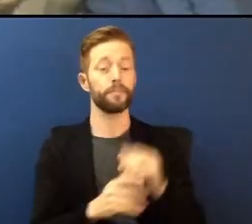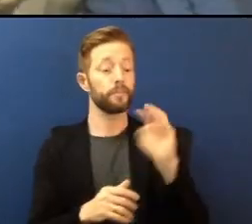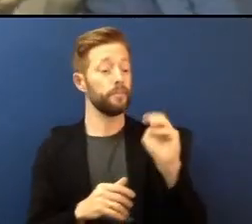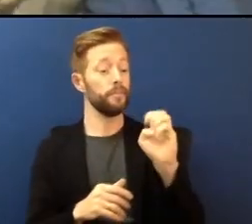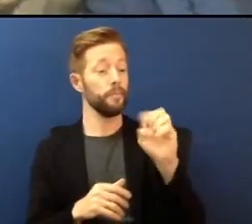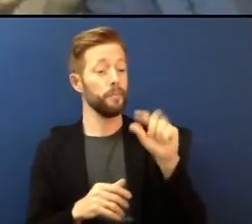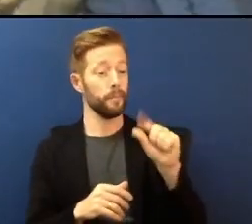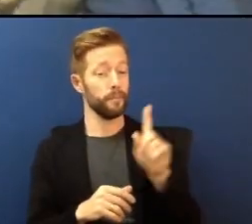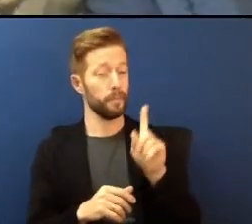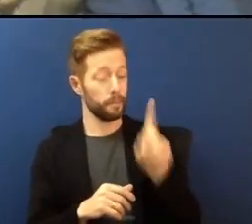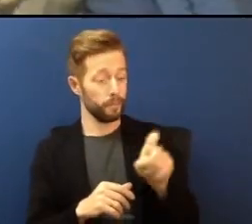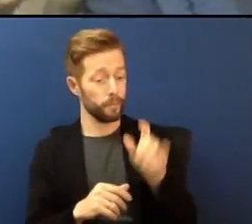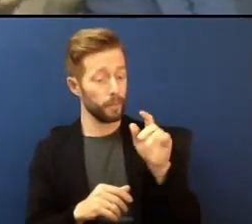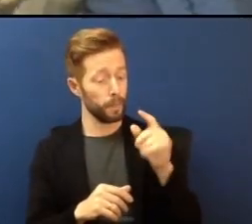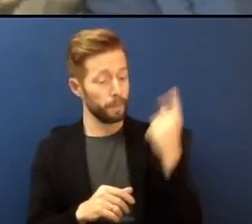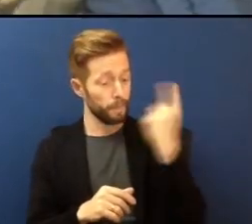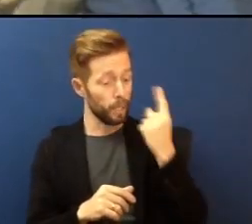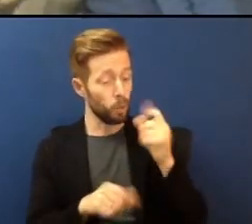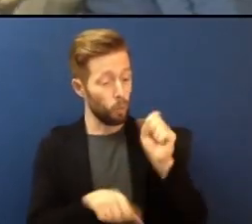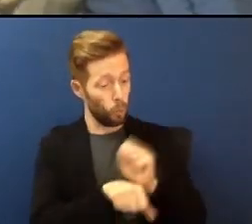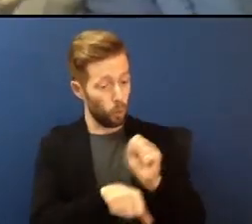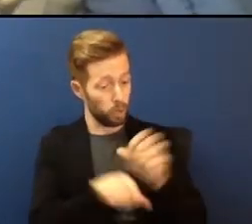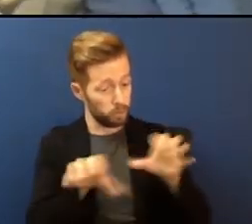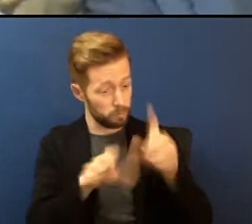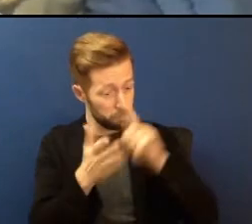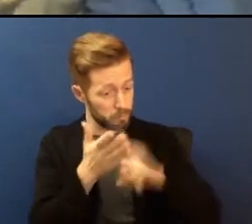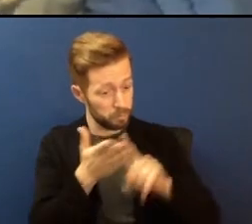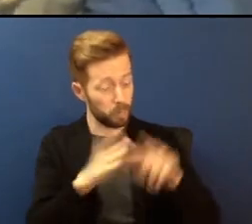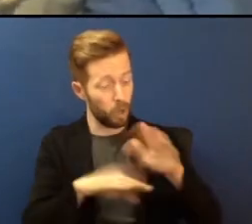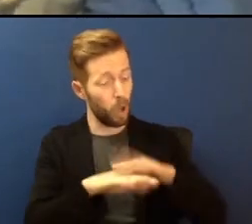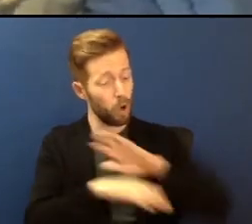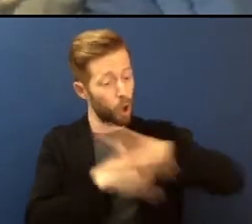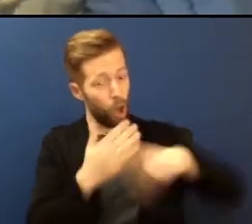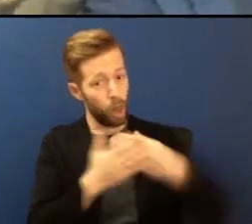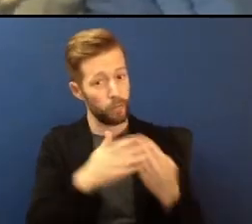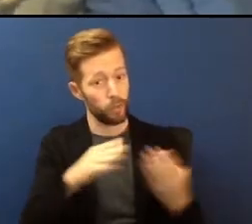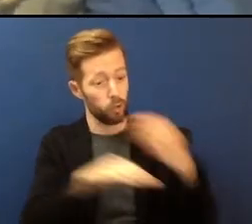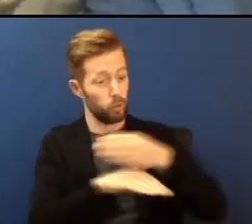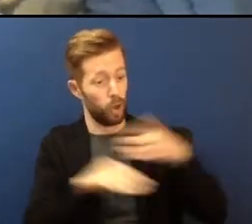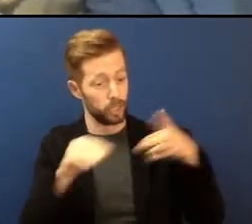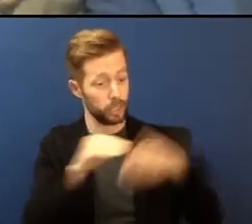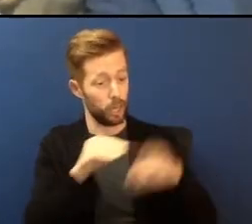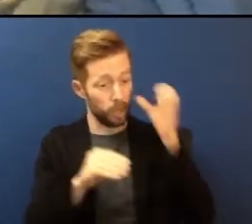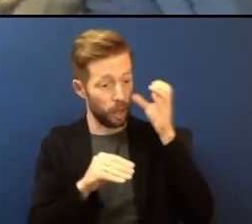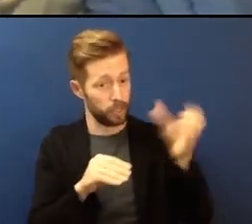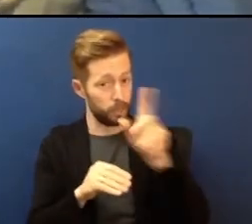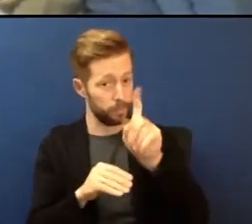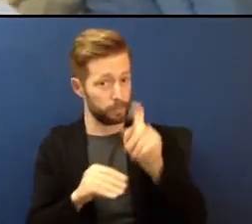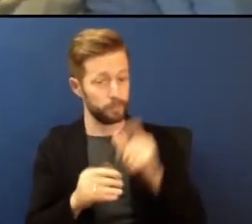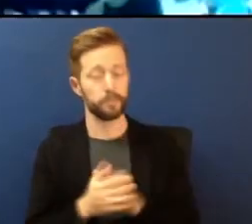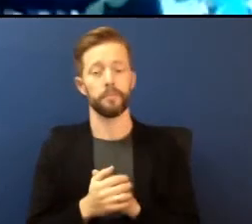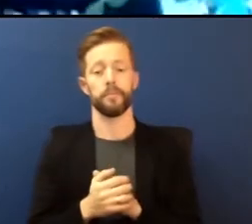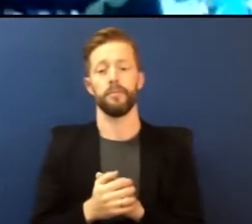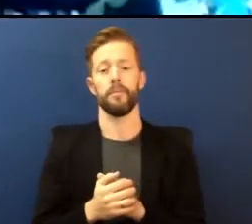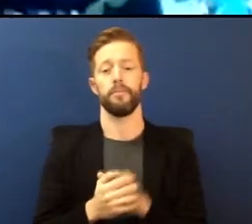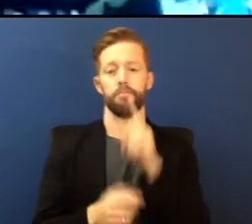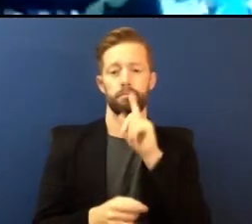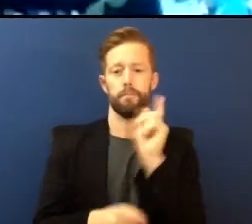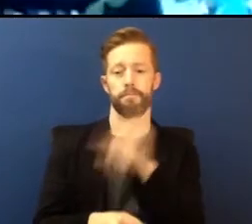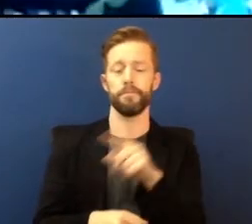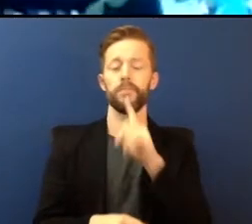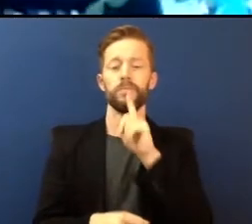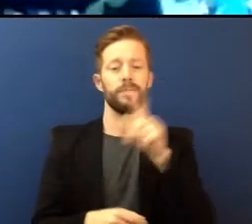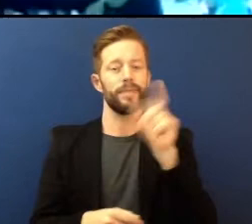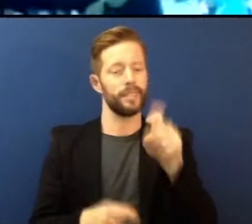Excellent. Meg asks, has work been done on all of the cross-cutting concepts, like the work you showed with patterns? Well, what we